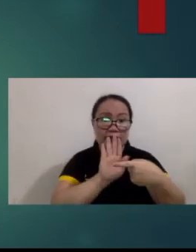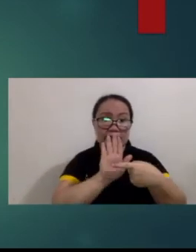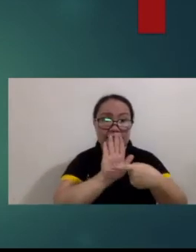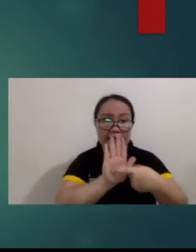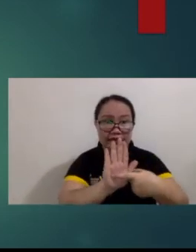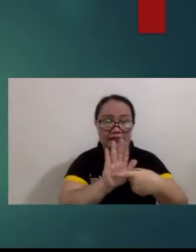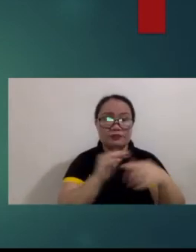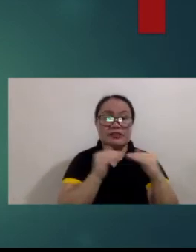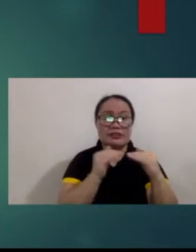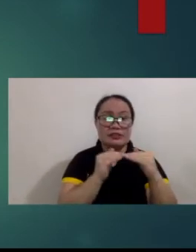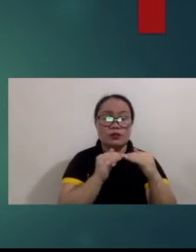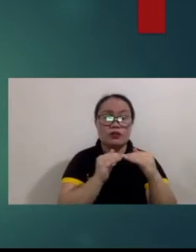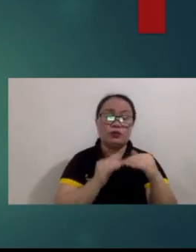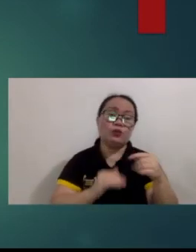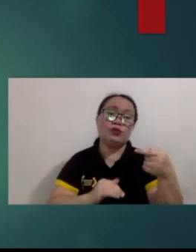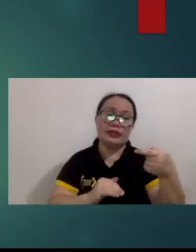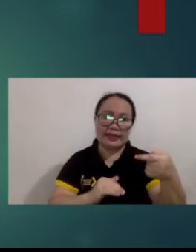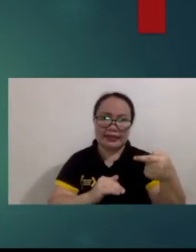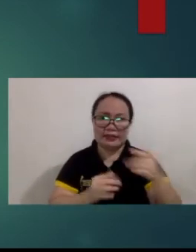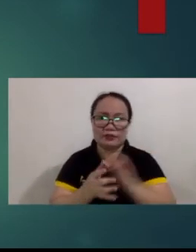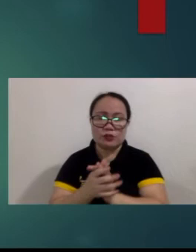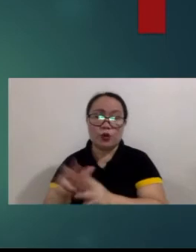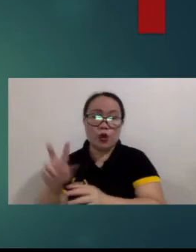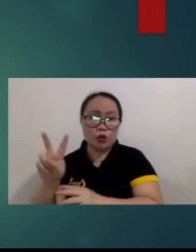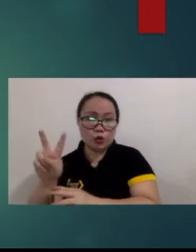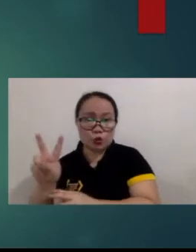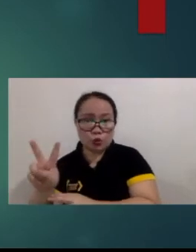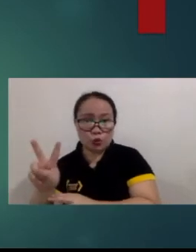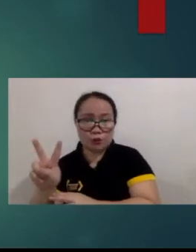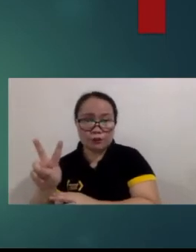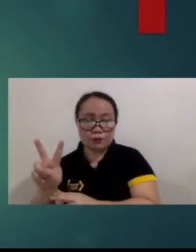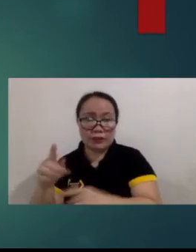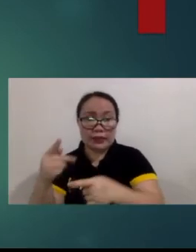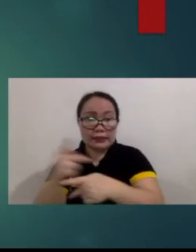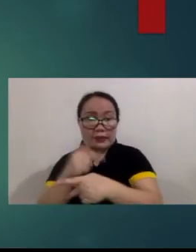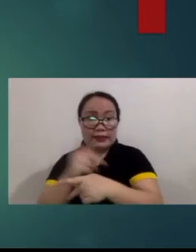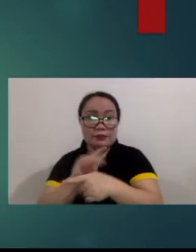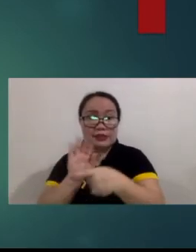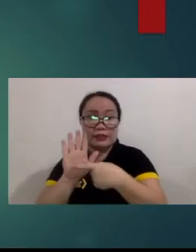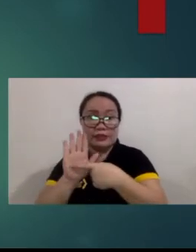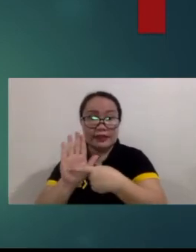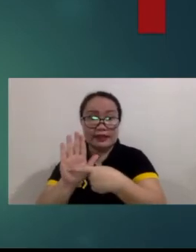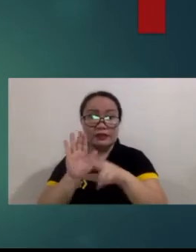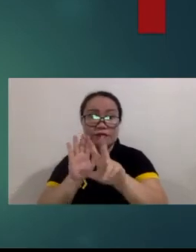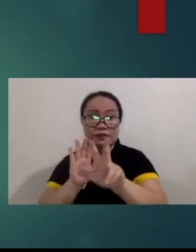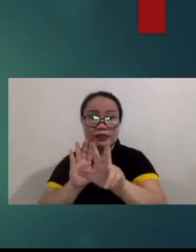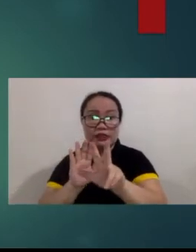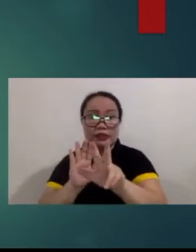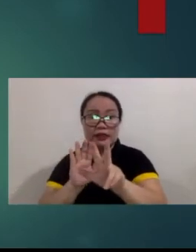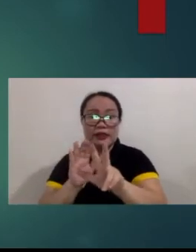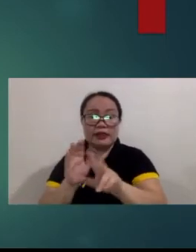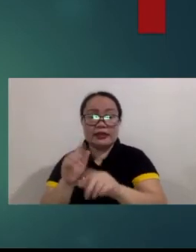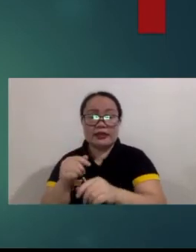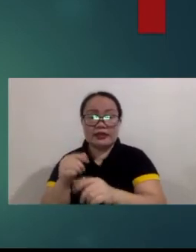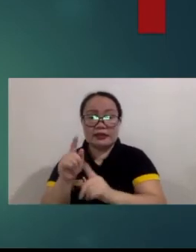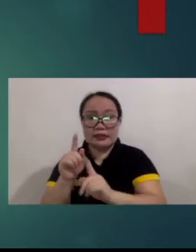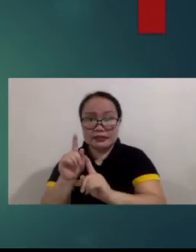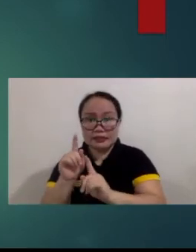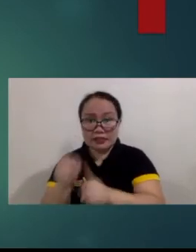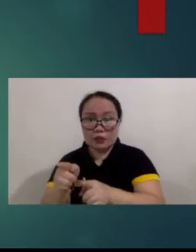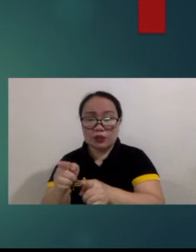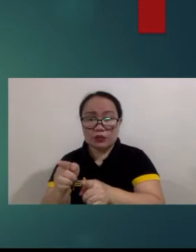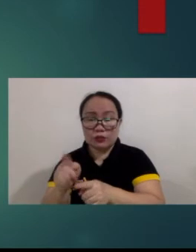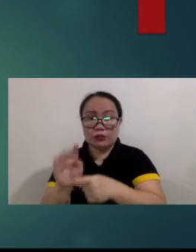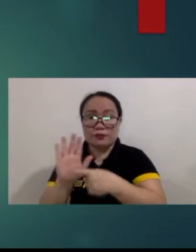times negative is equal to negative. So 2 times negative 3